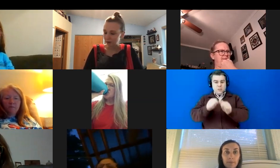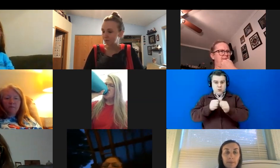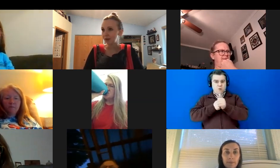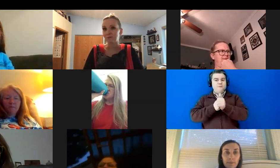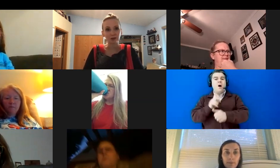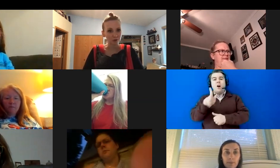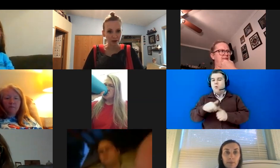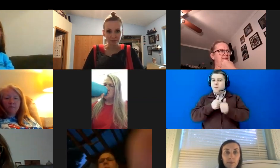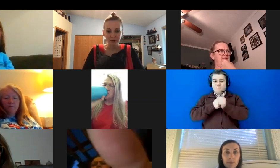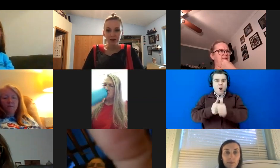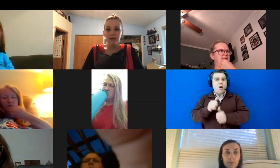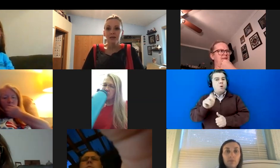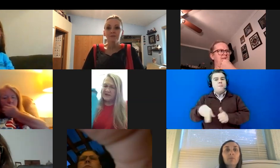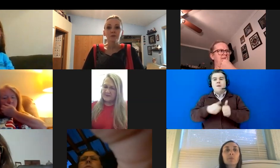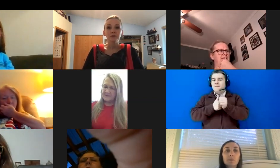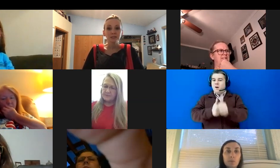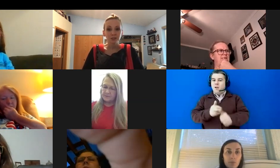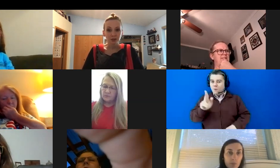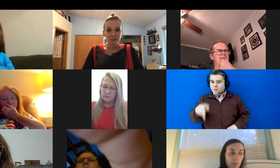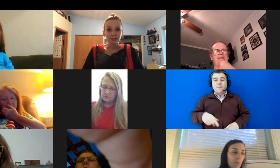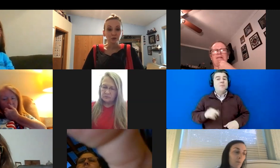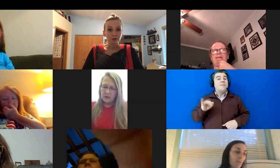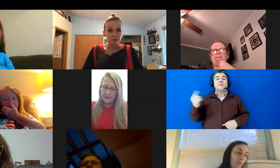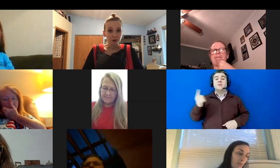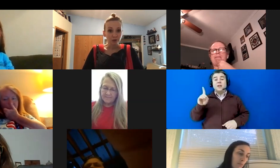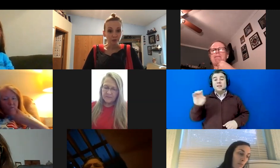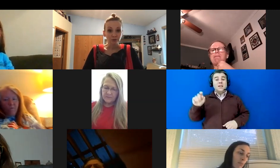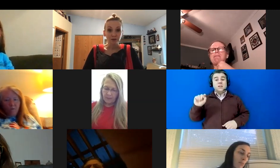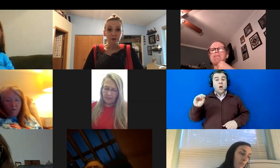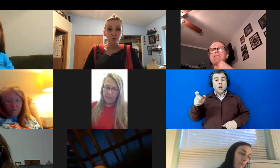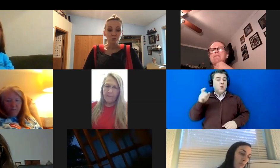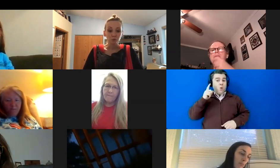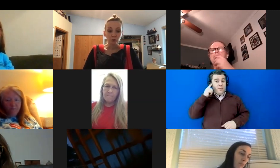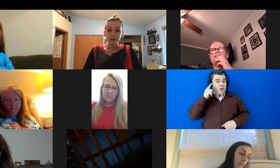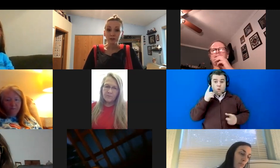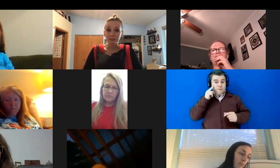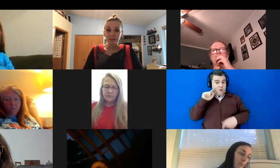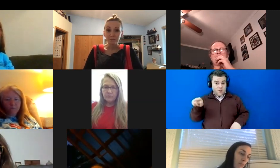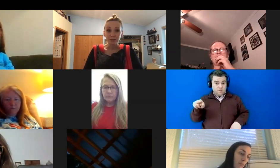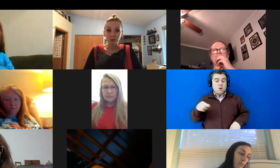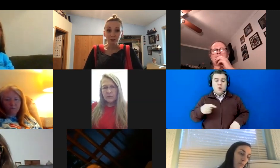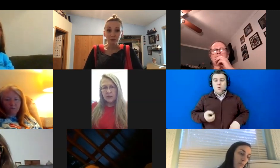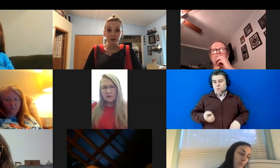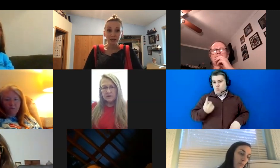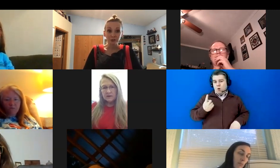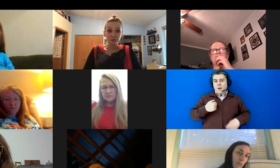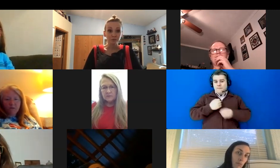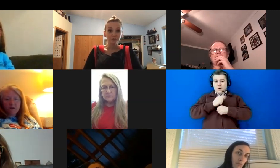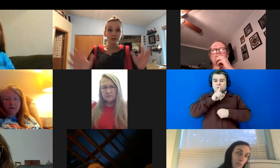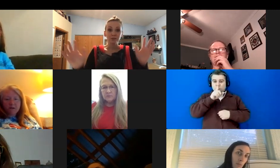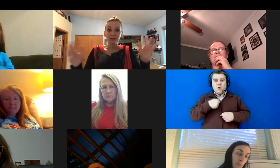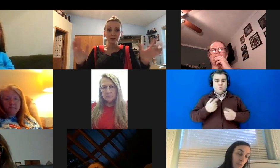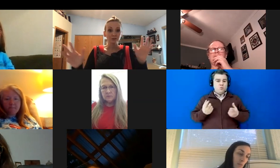follow up and follow up. If someone's detoxing and they don't think the products are for them, one of the things that I make sure that I